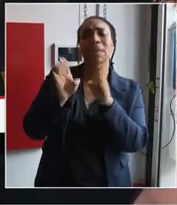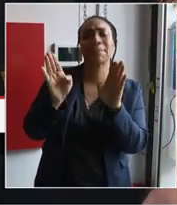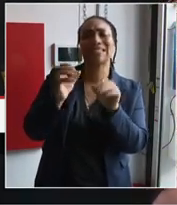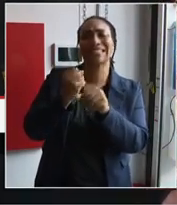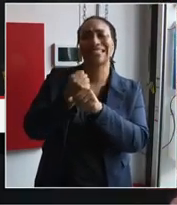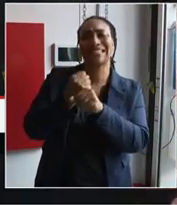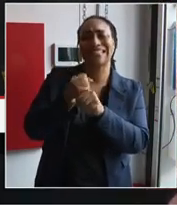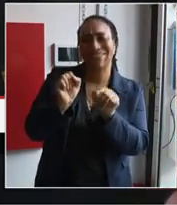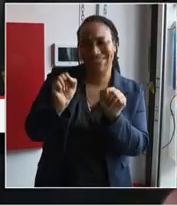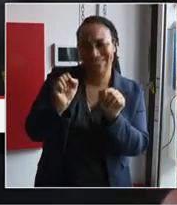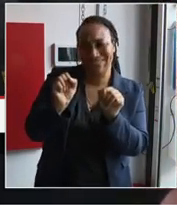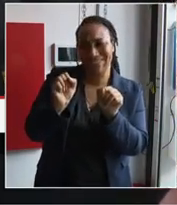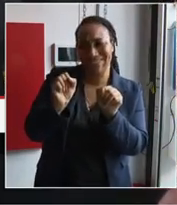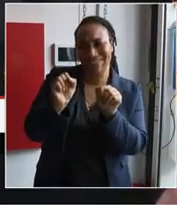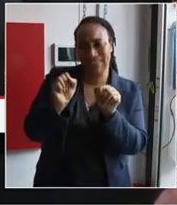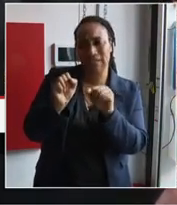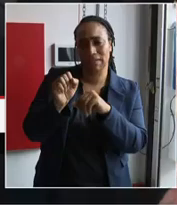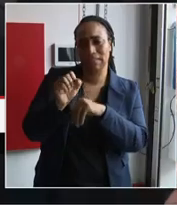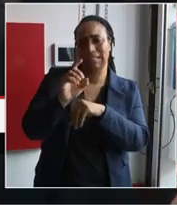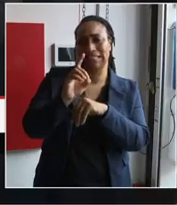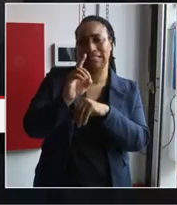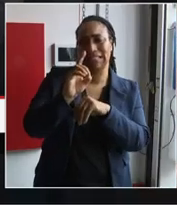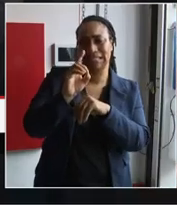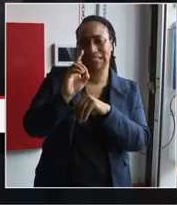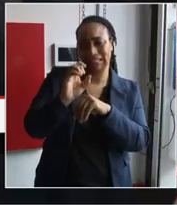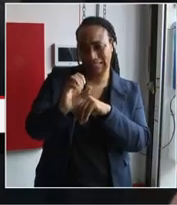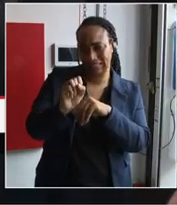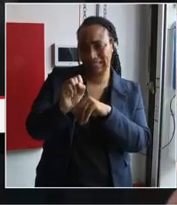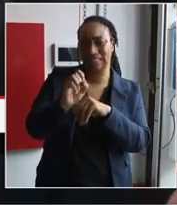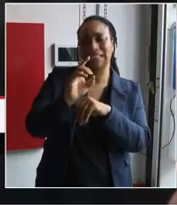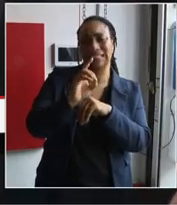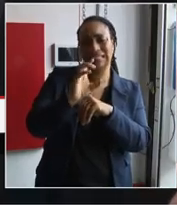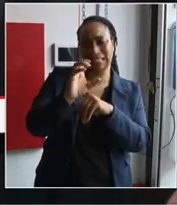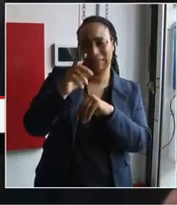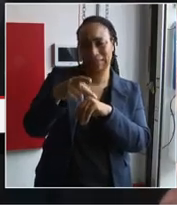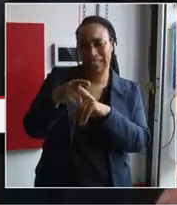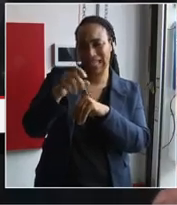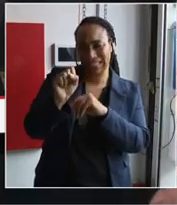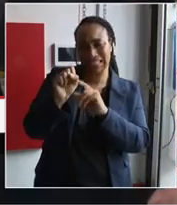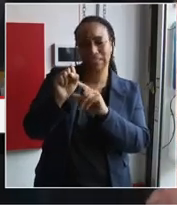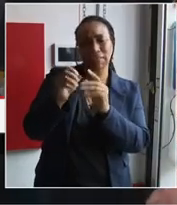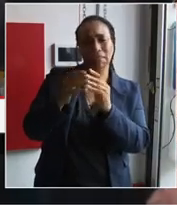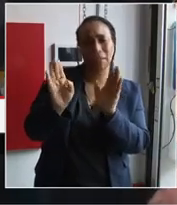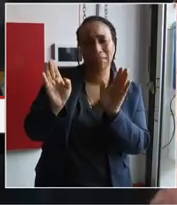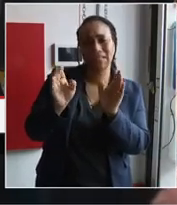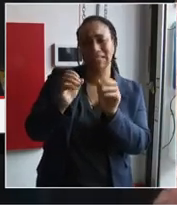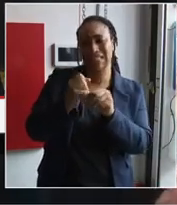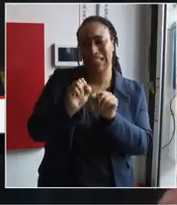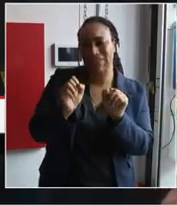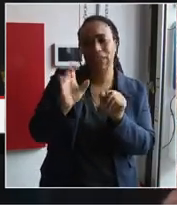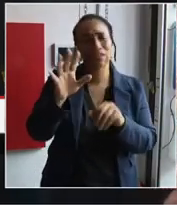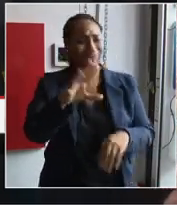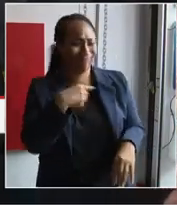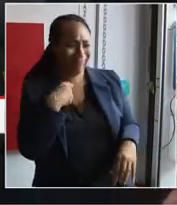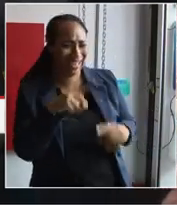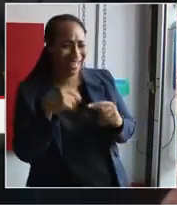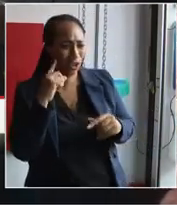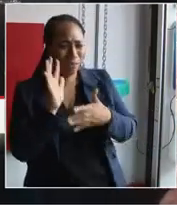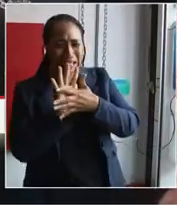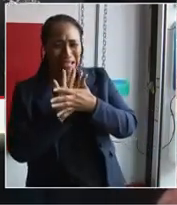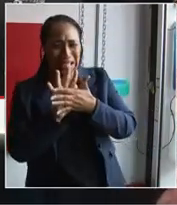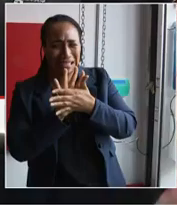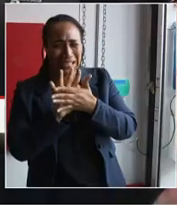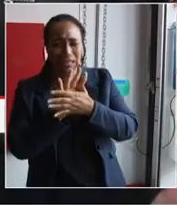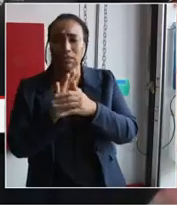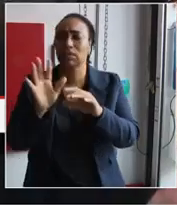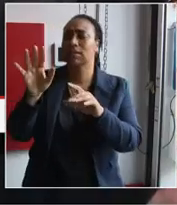appointed a U.S. attorney. Yeah, laying off the previous, appointing a new one. What Just your The thoughts on how that previous may affect U.S. public safety. attorney